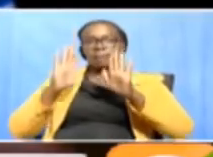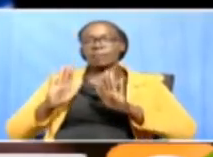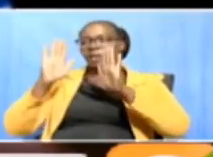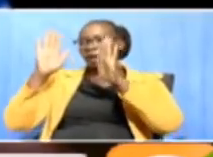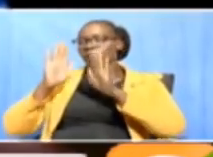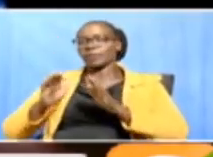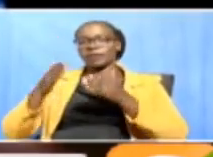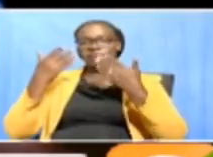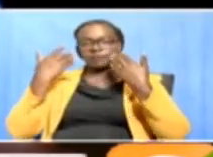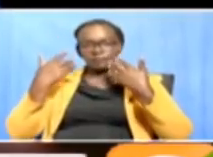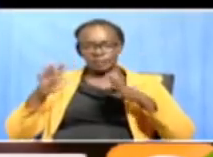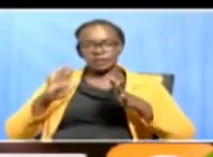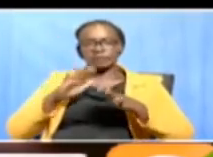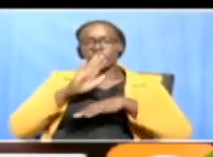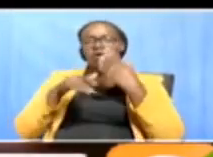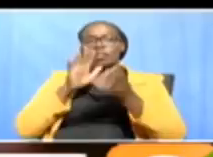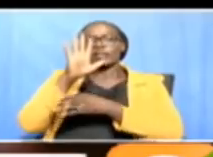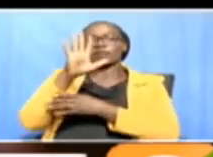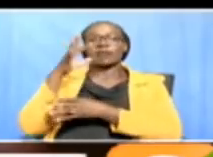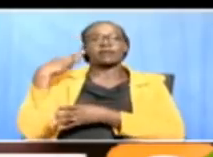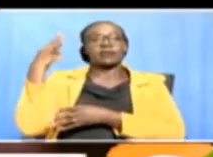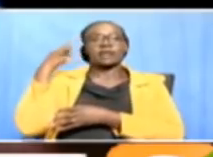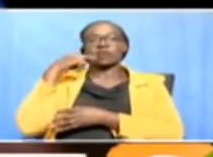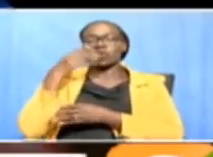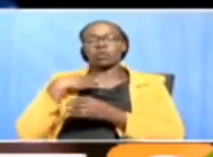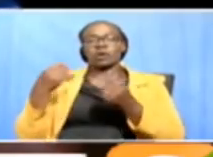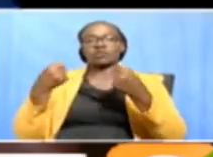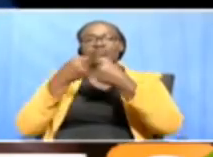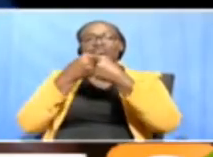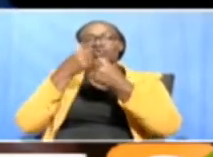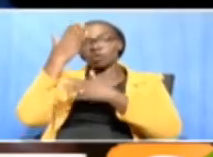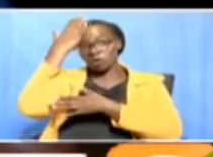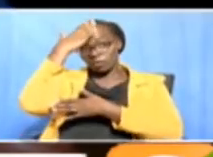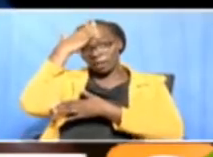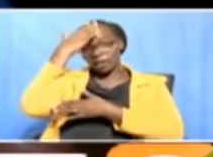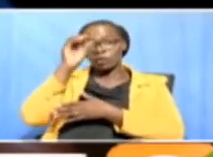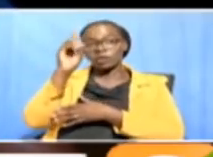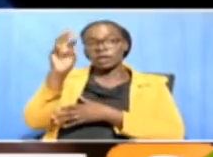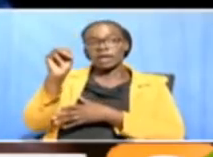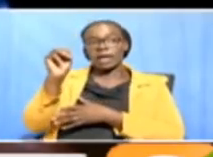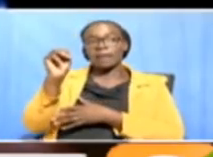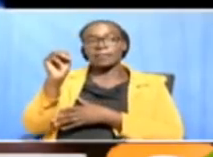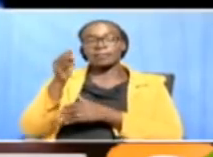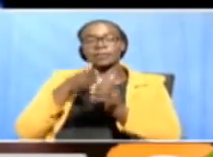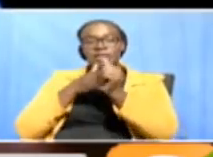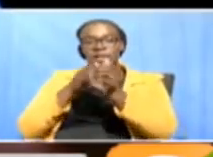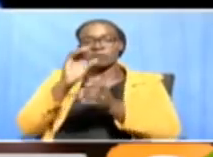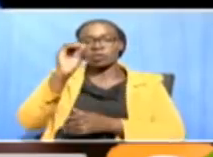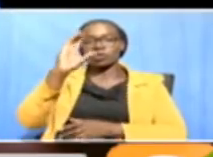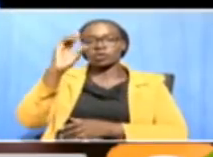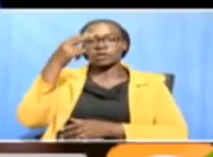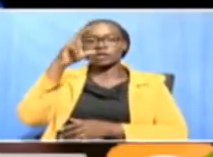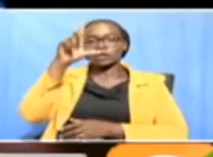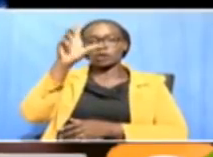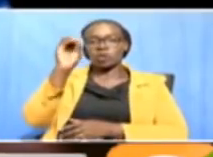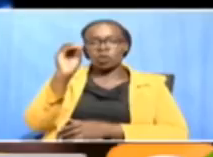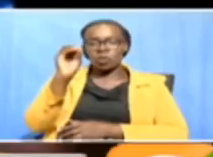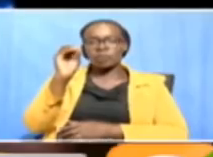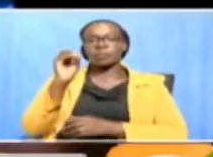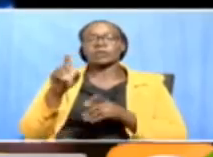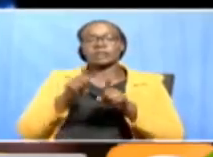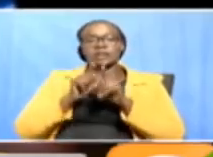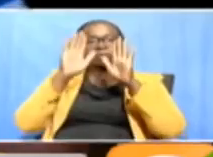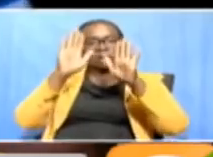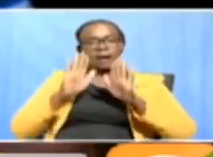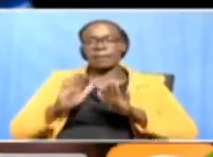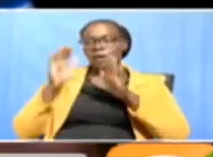all the five candidates who are going to square it out on Monday. The ODM flag bearer, Ochilo Ayako, former minister, was campaigning